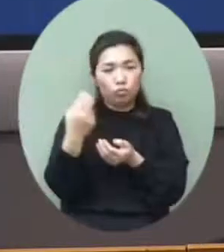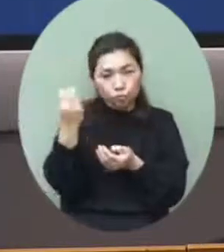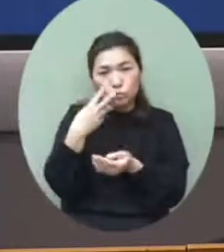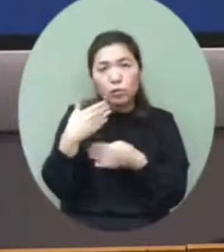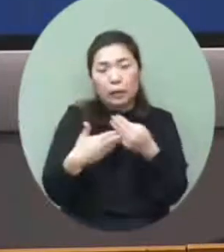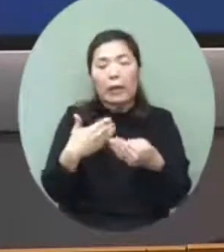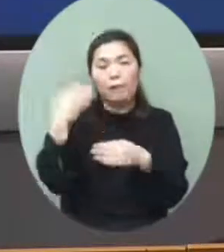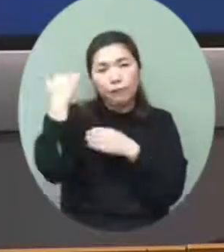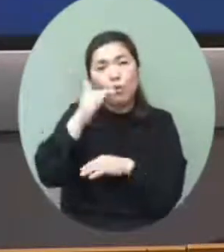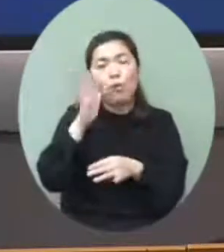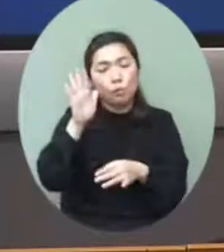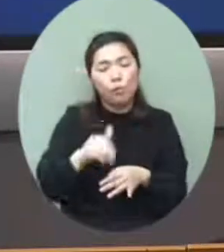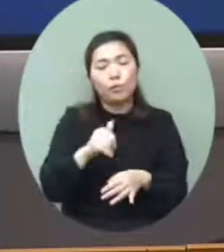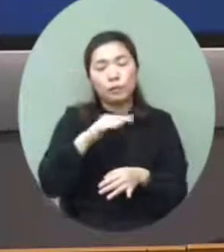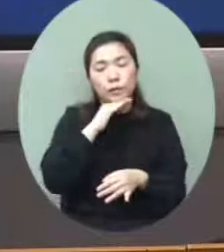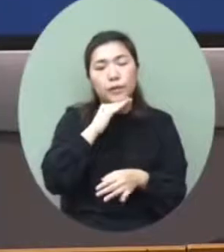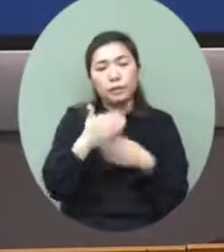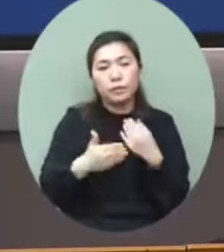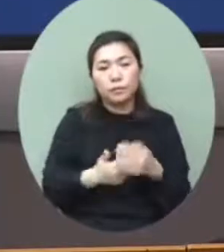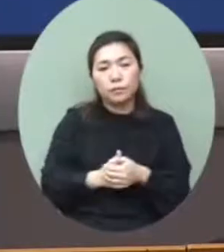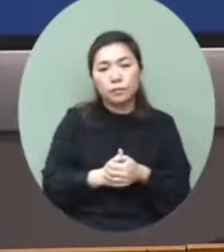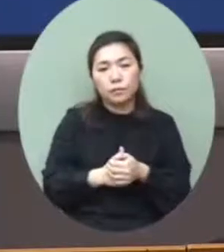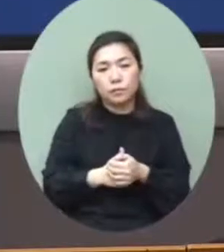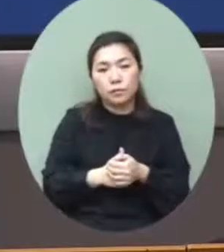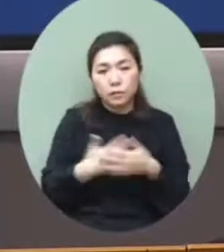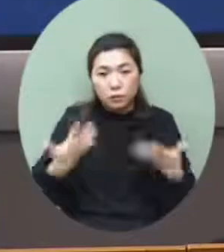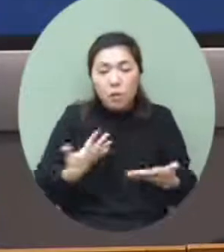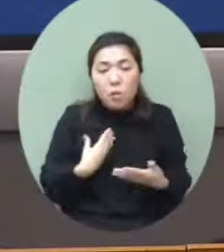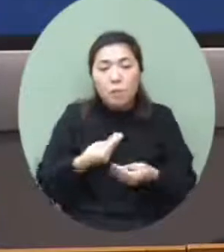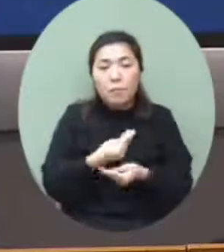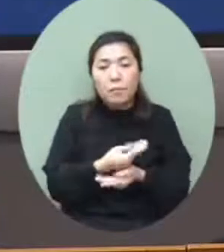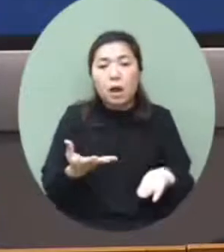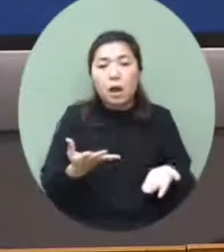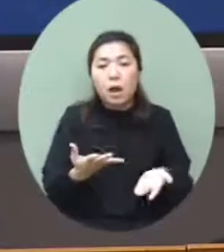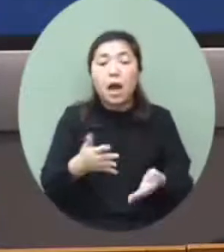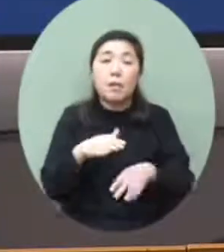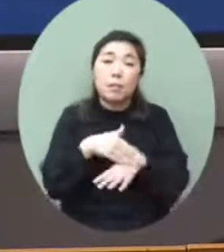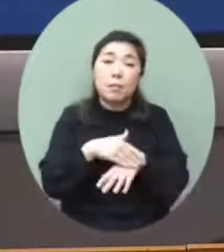450,000 sets have been donated by the mainland government,